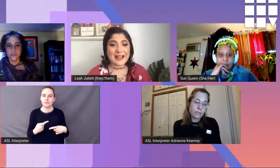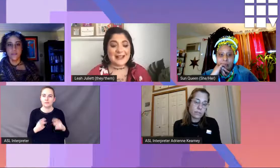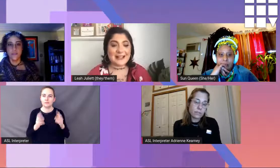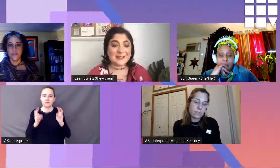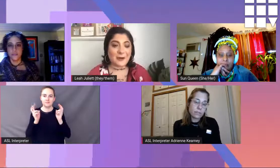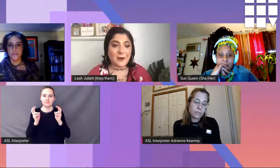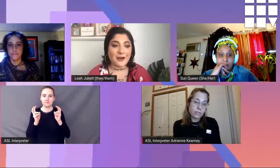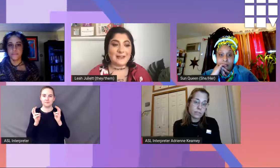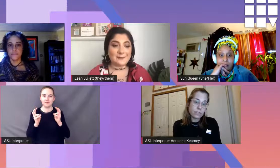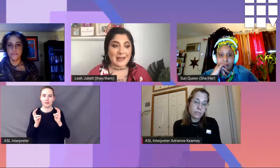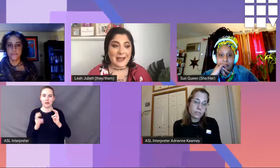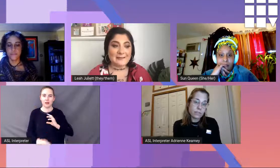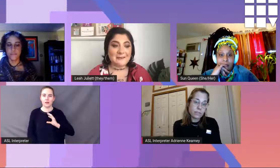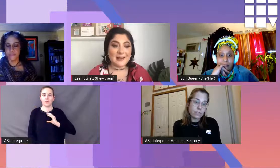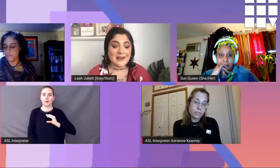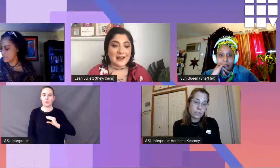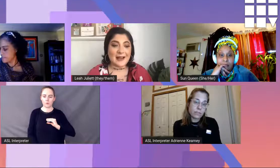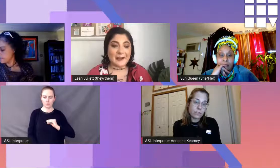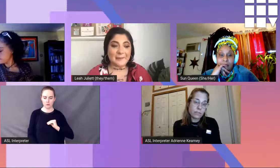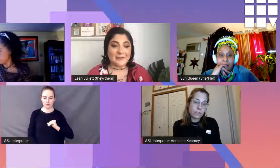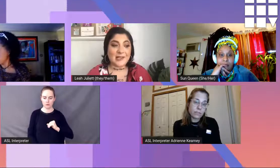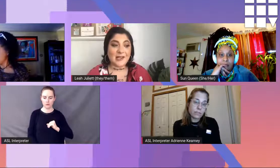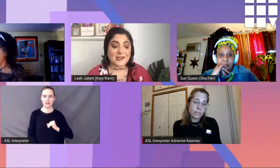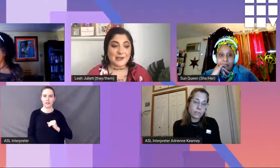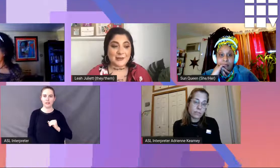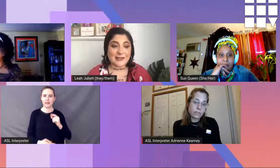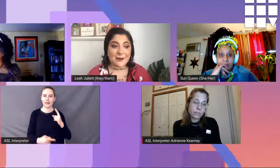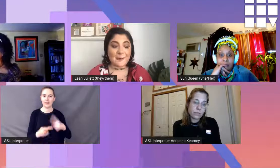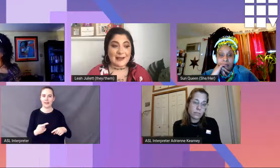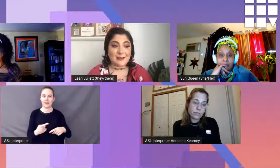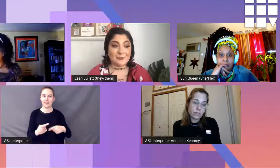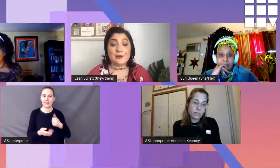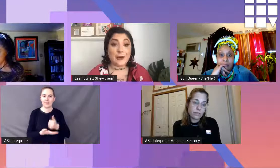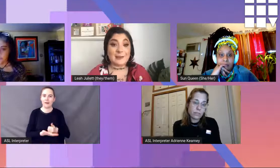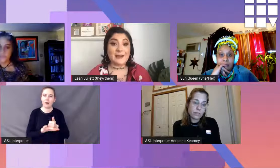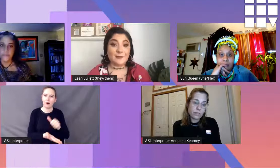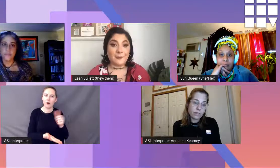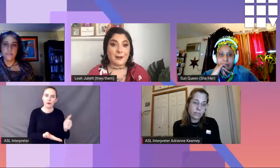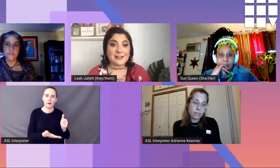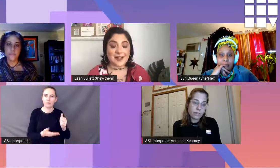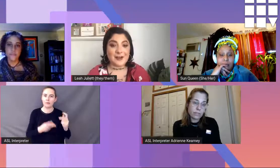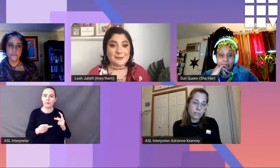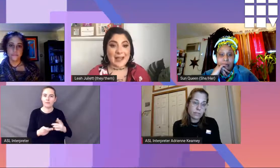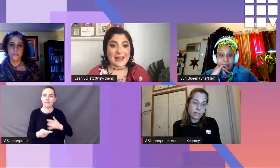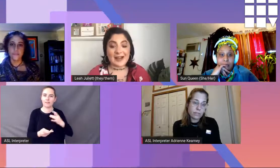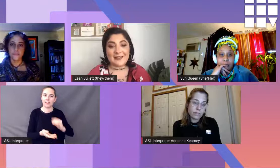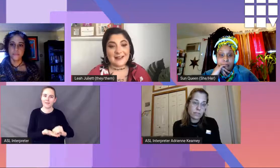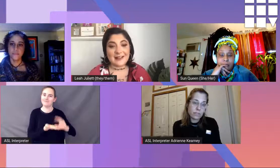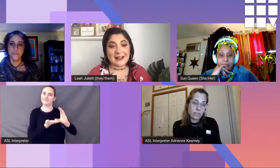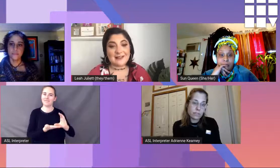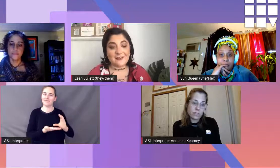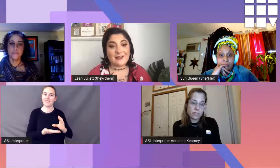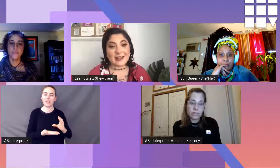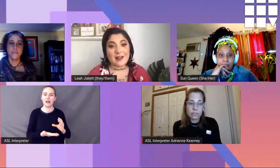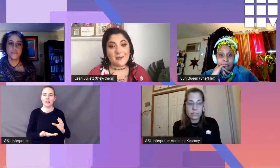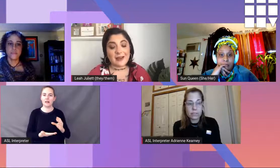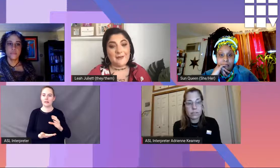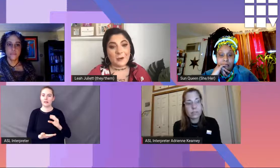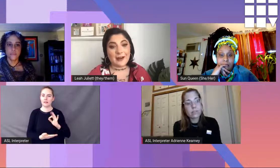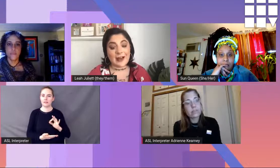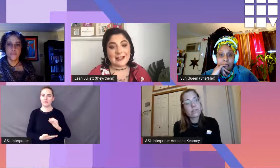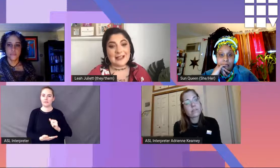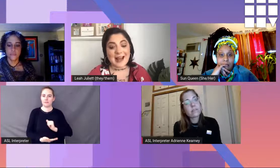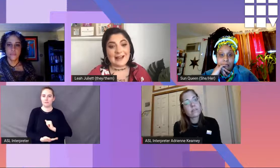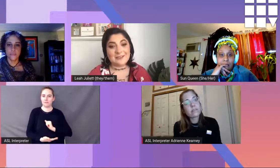word. And it's so hard sometimes to do so when you are being overworked and underpaid. And I think that that's definitely an element